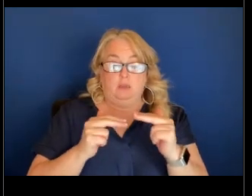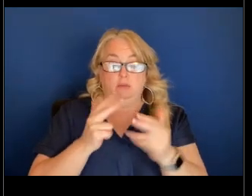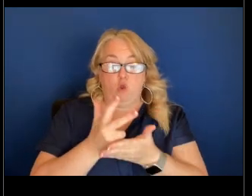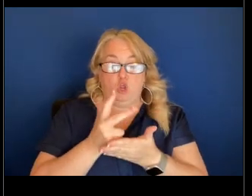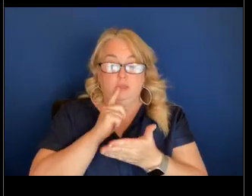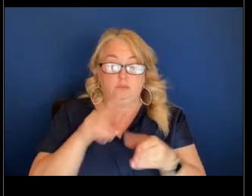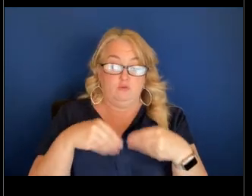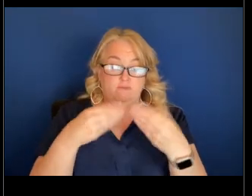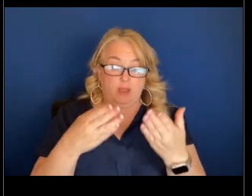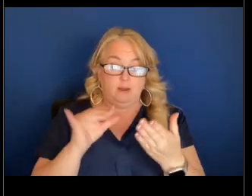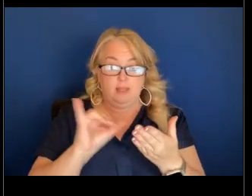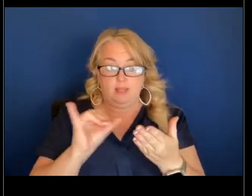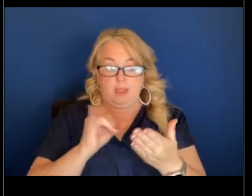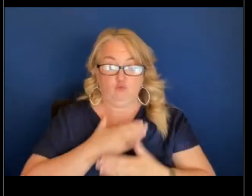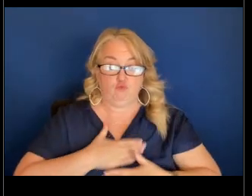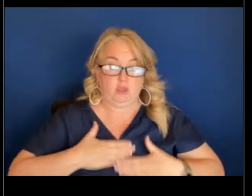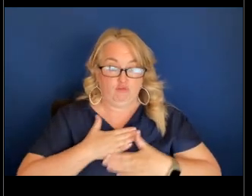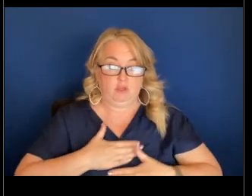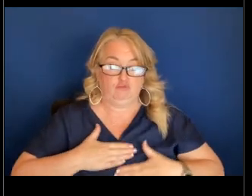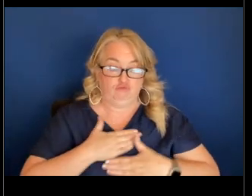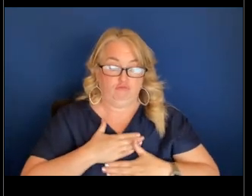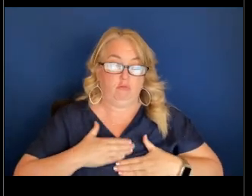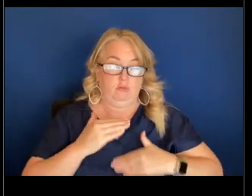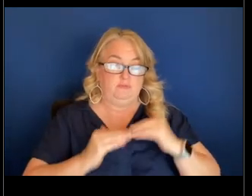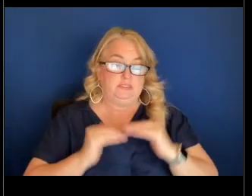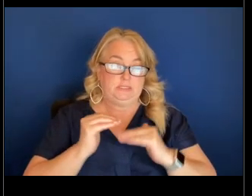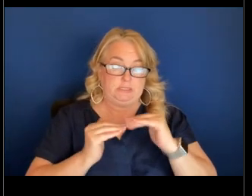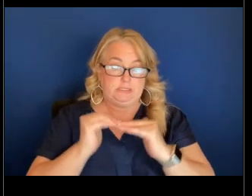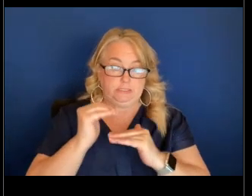as recreational facilities.